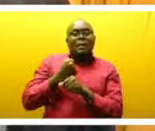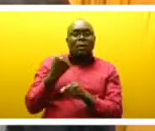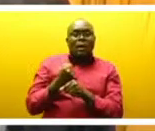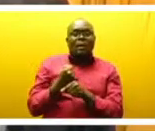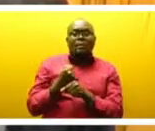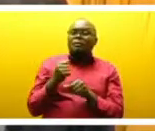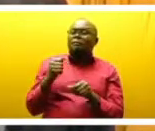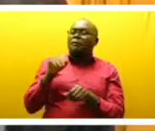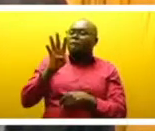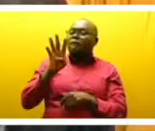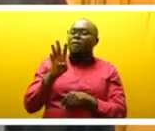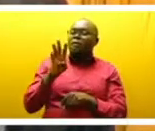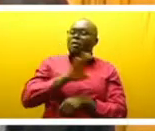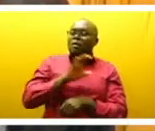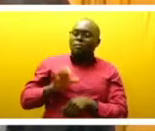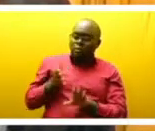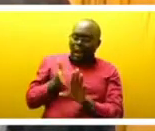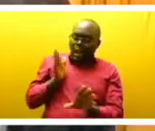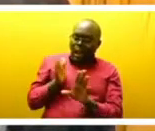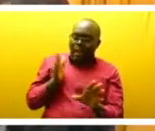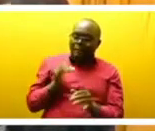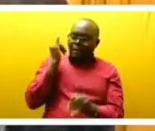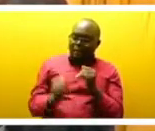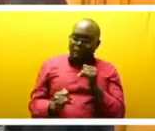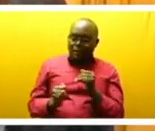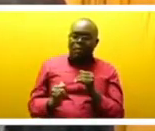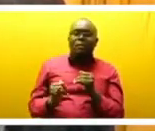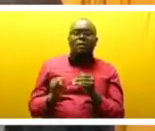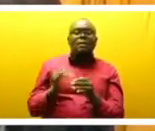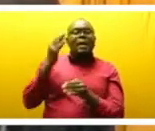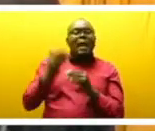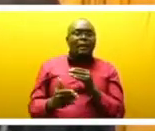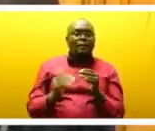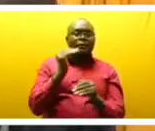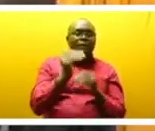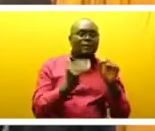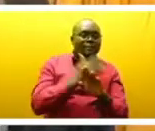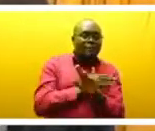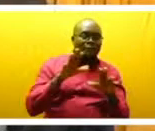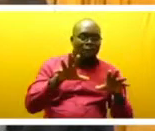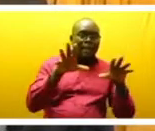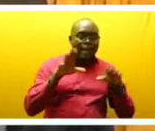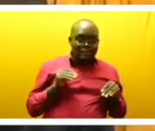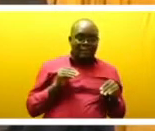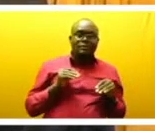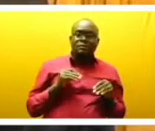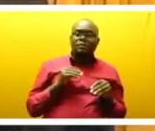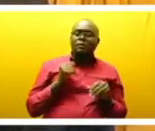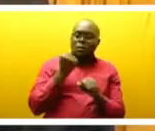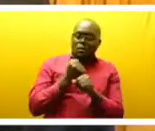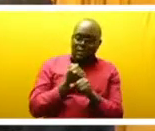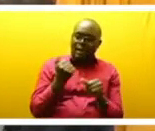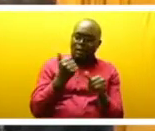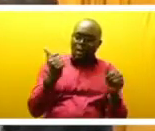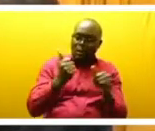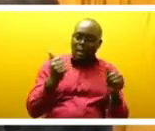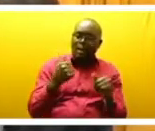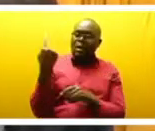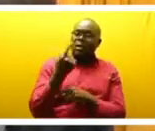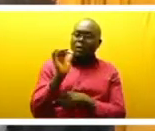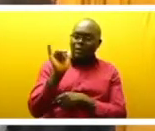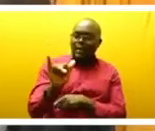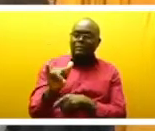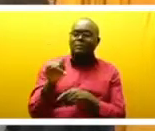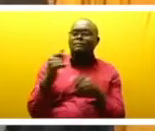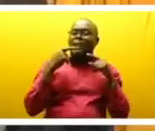4 commissioners at the tail end of a process which they have admitted was complete, except the